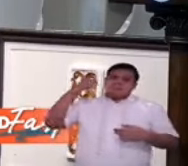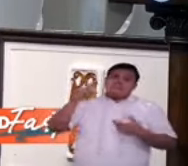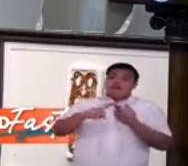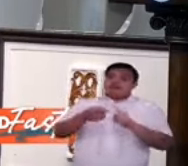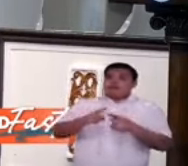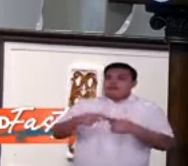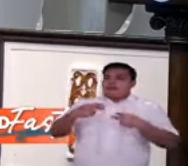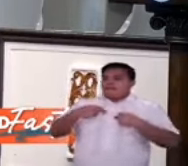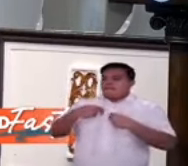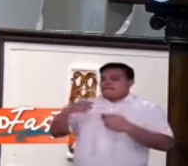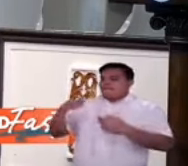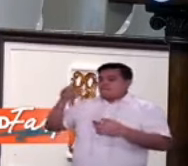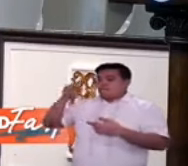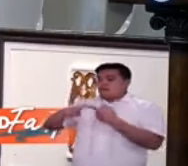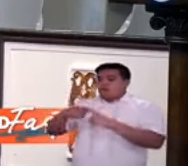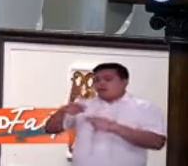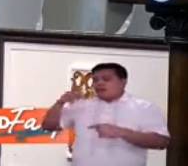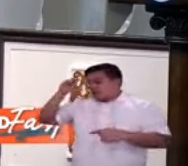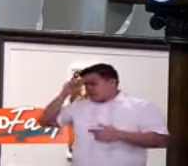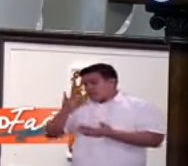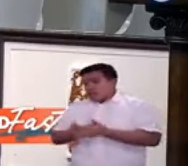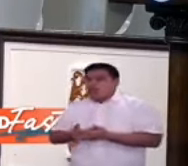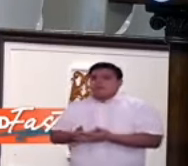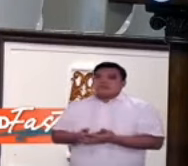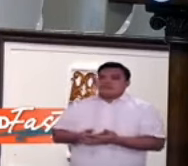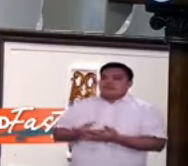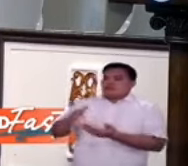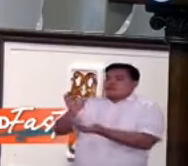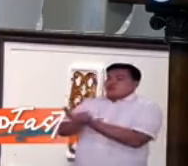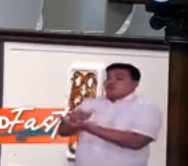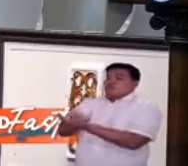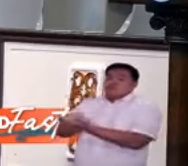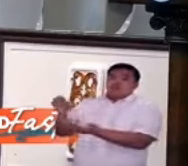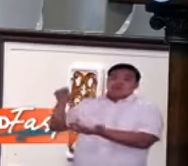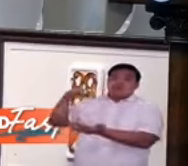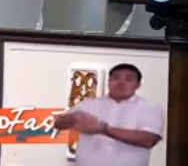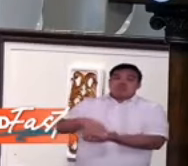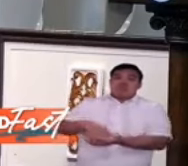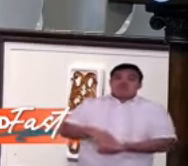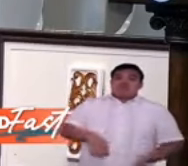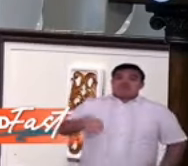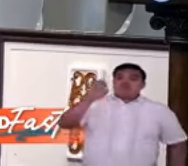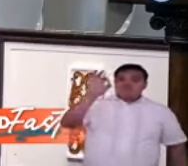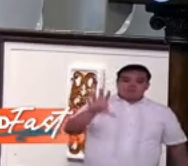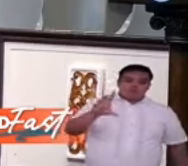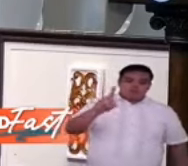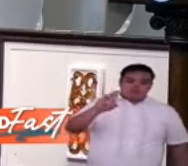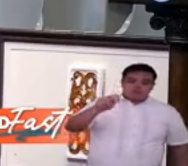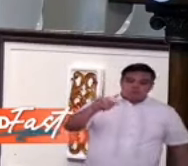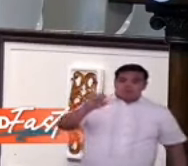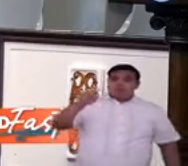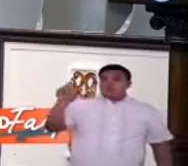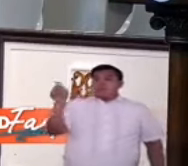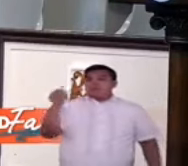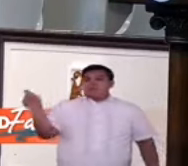Talamban. Actually, gipa-eskwela niya dito ila ni Brother Denisi. And so,